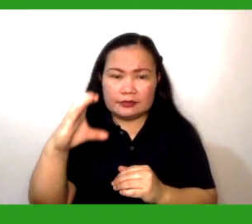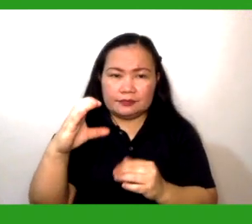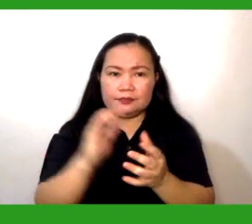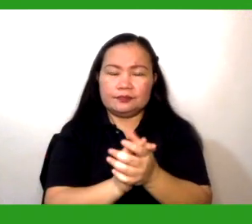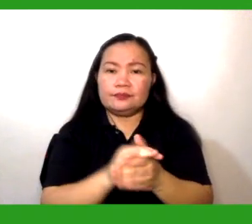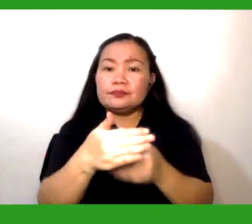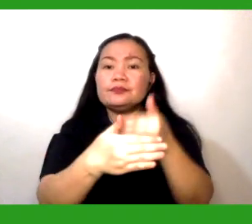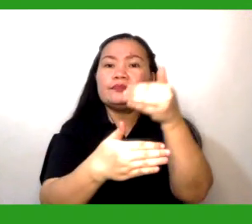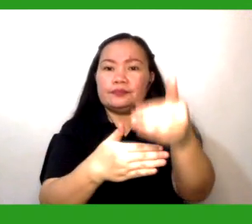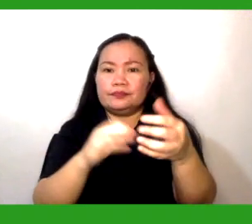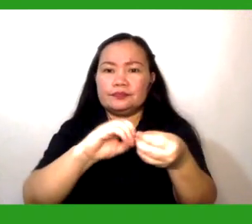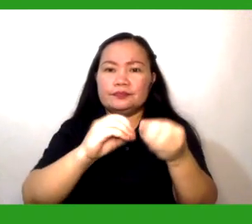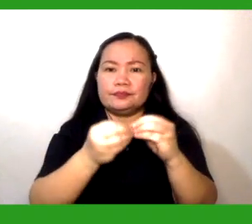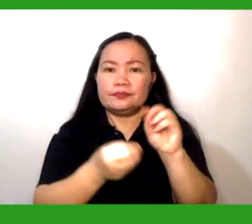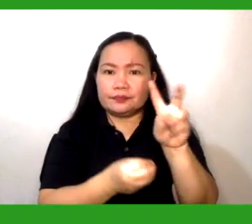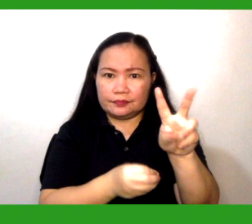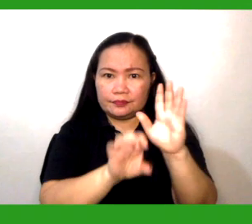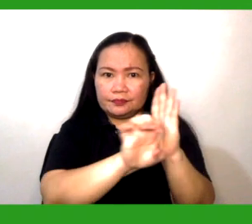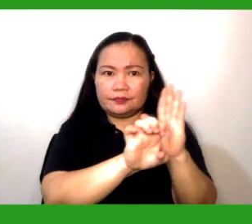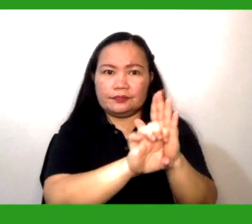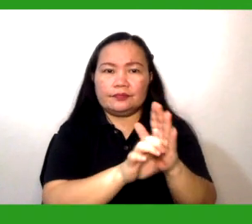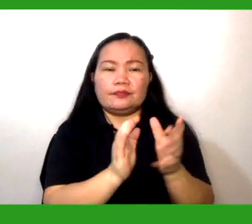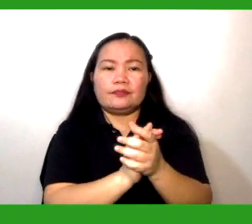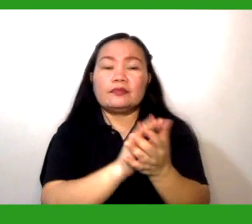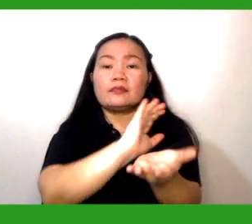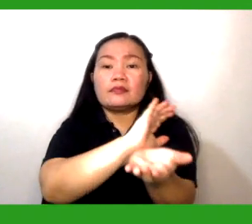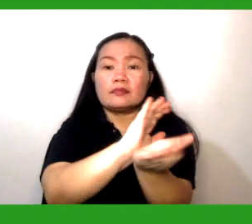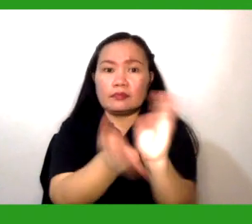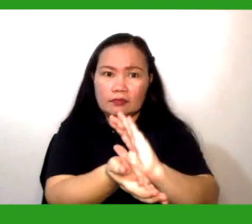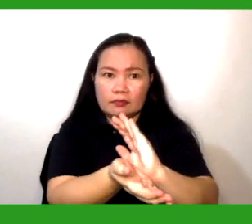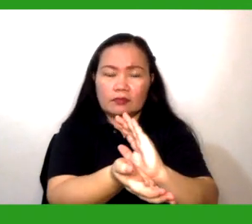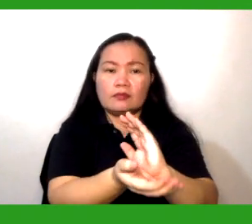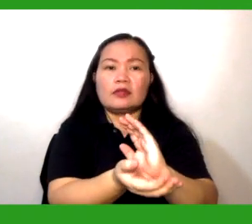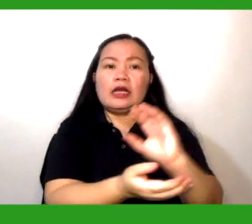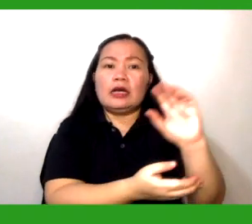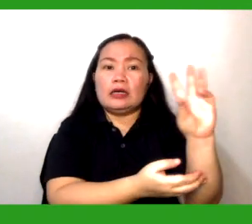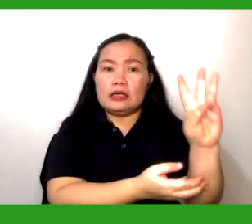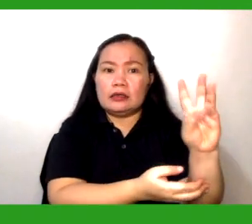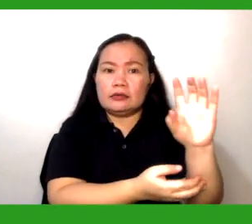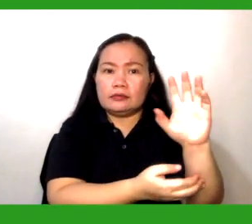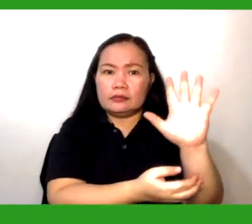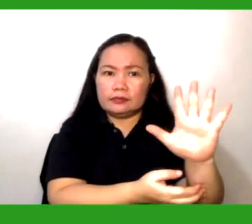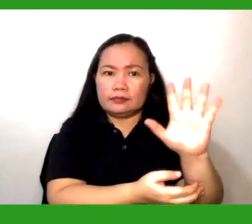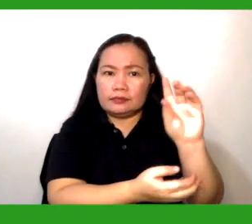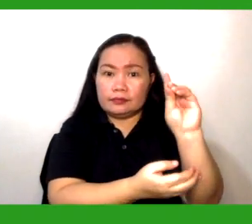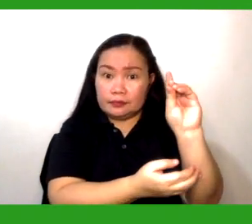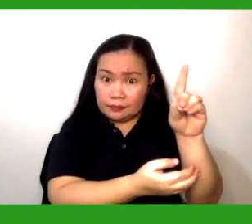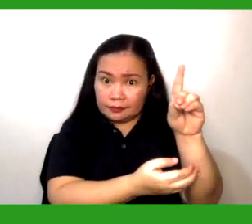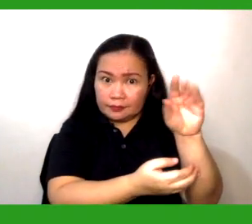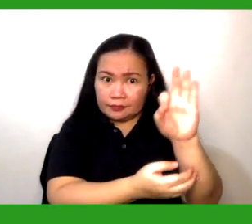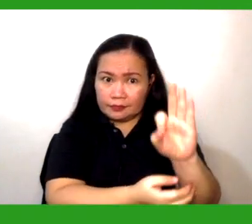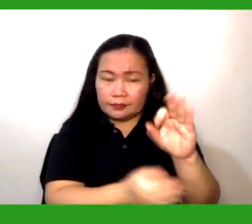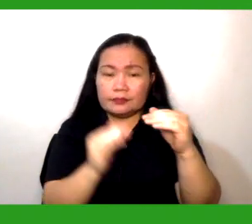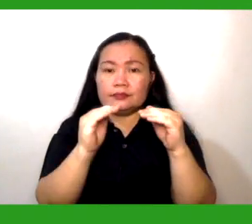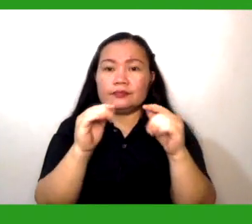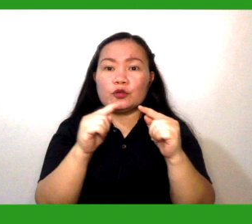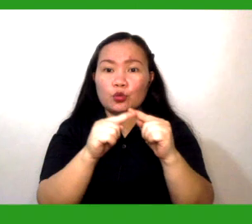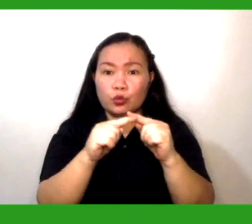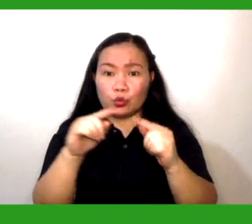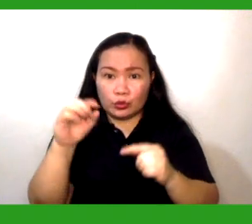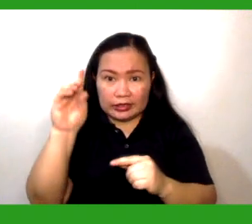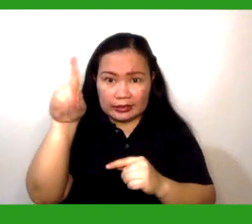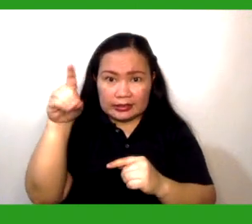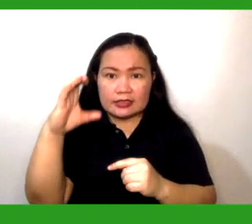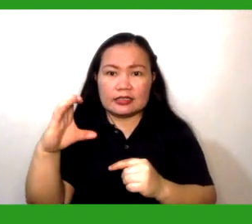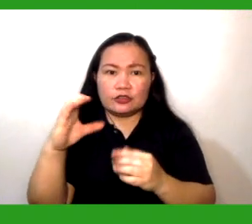another. So, ganun ulit, we're going to convert 65 degree Fahrenheit to degrees Celsius. So, we're going to use